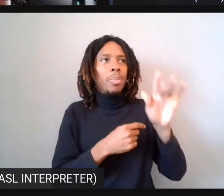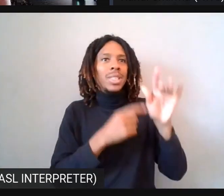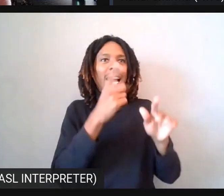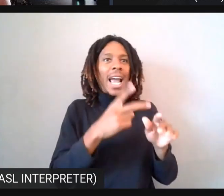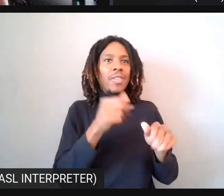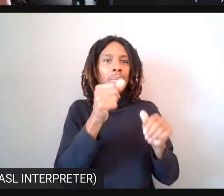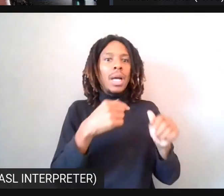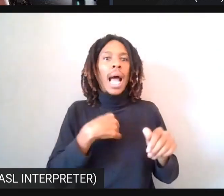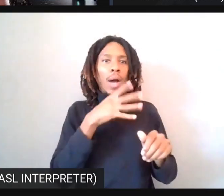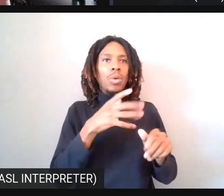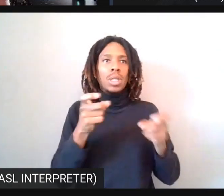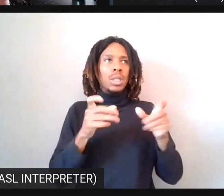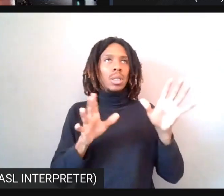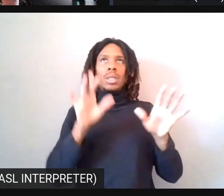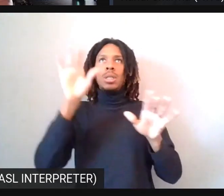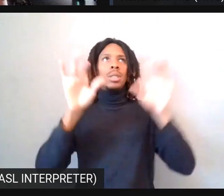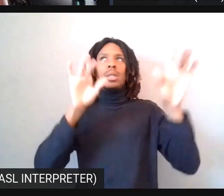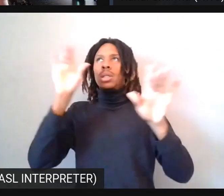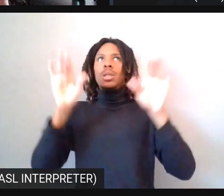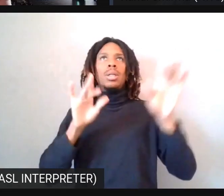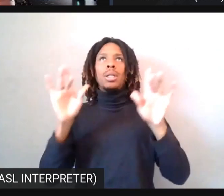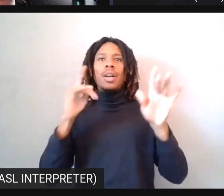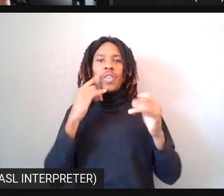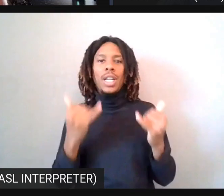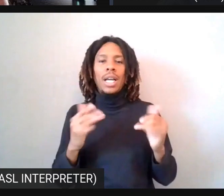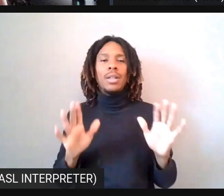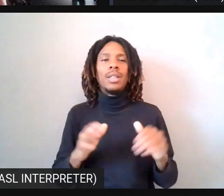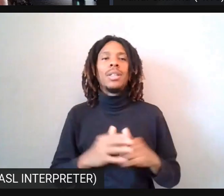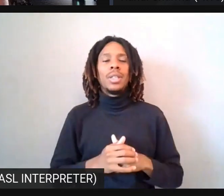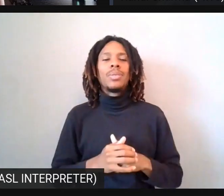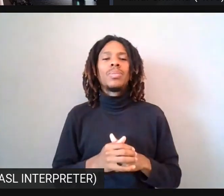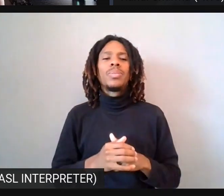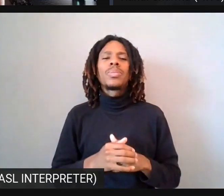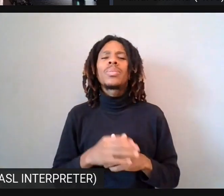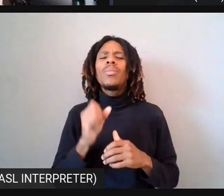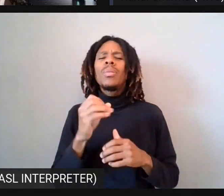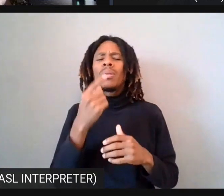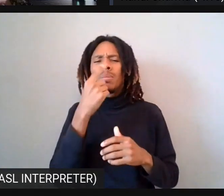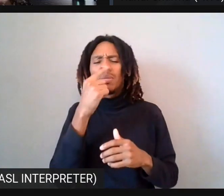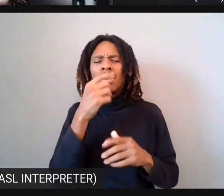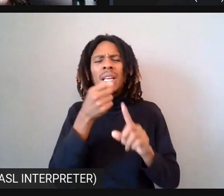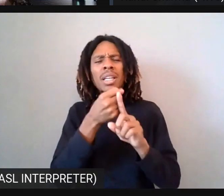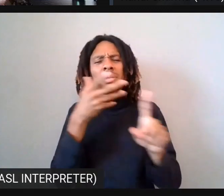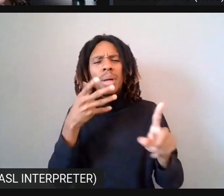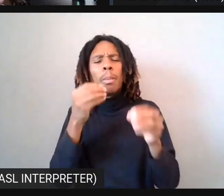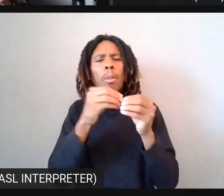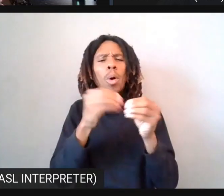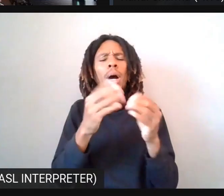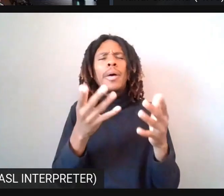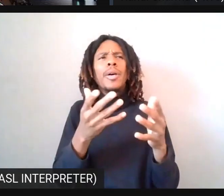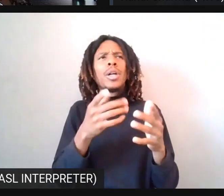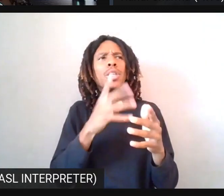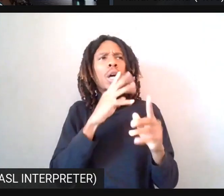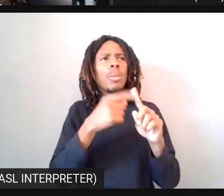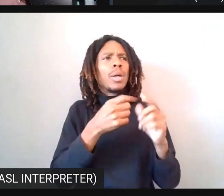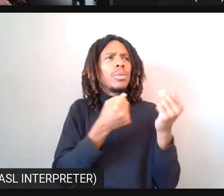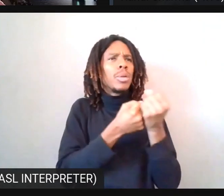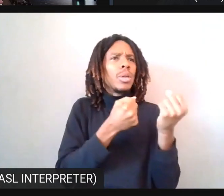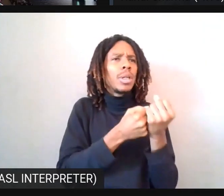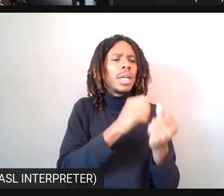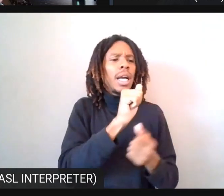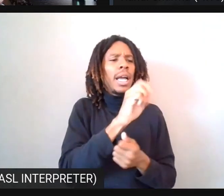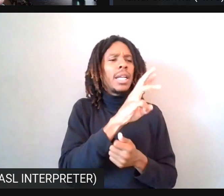I will be pushing all the buttons for a little bit. So give me a sense of you talked about how we're supporting